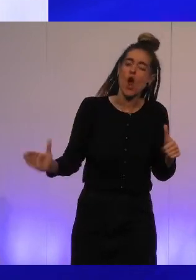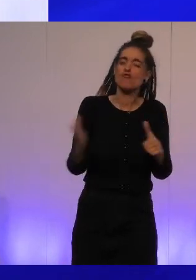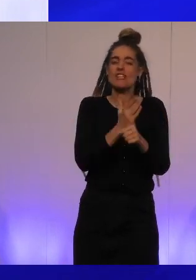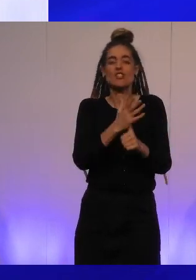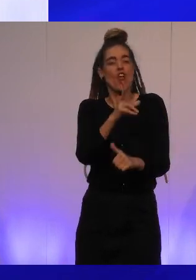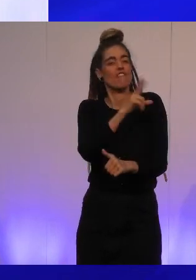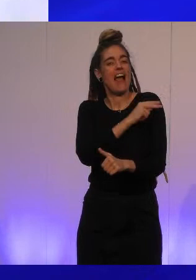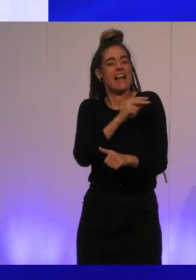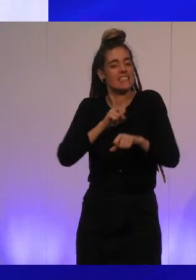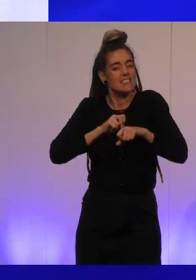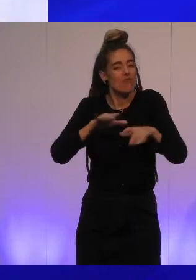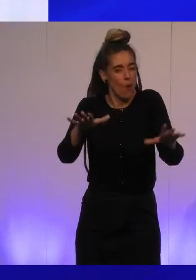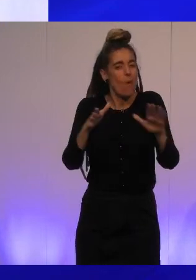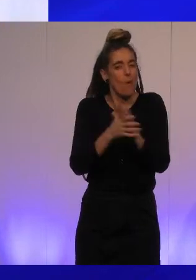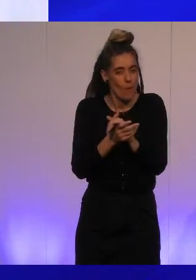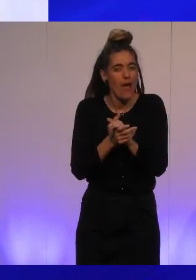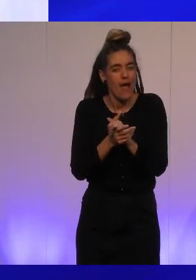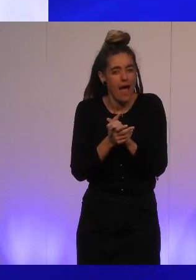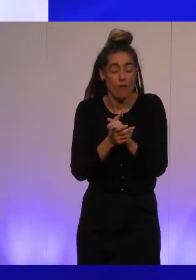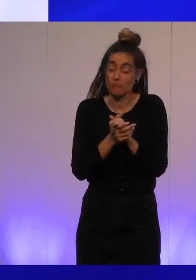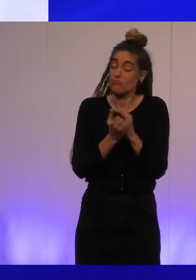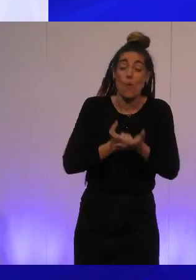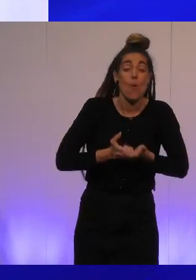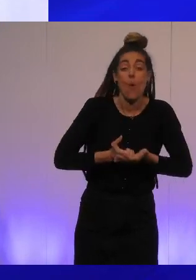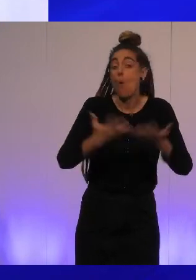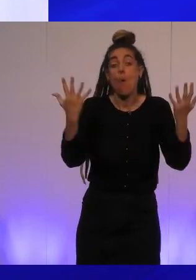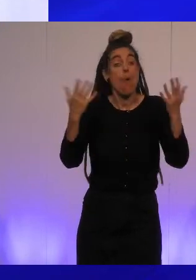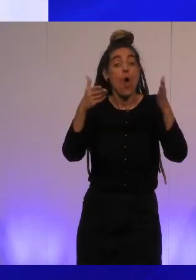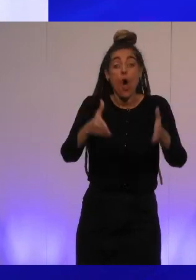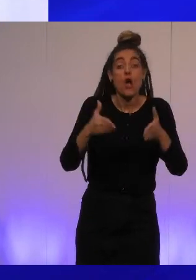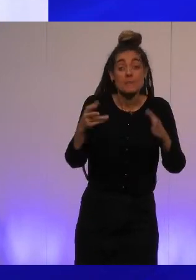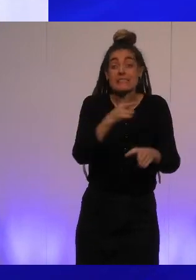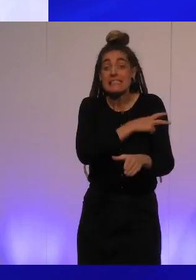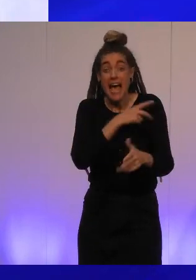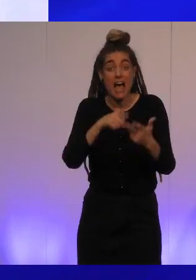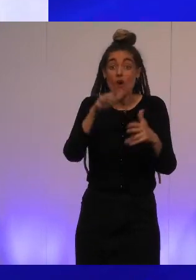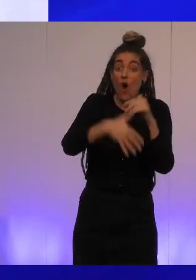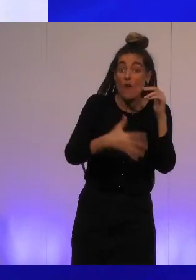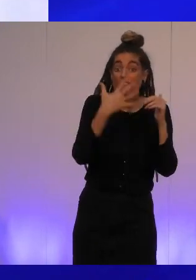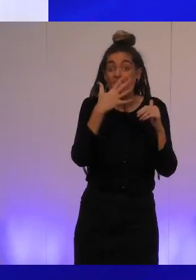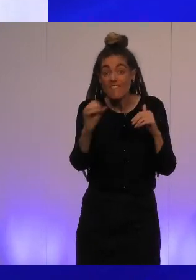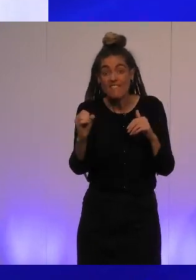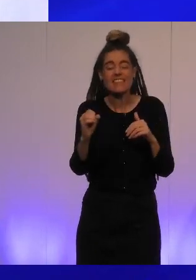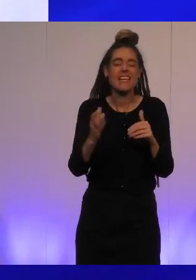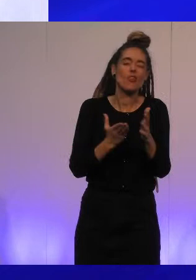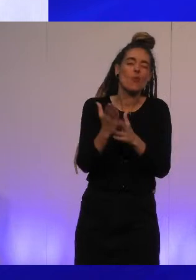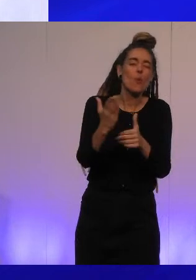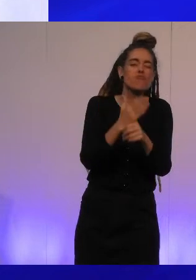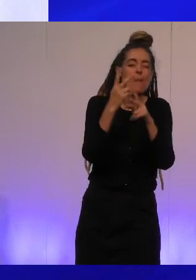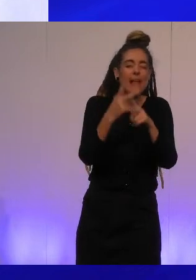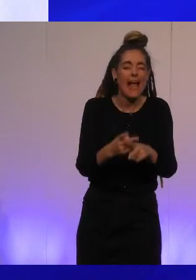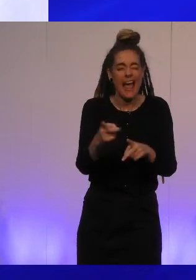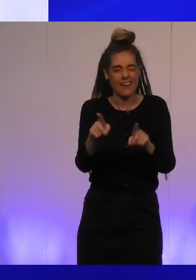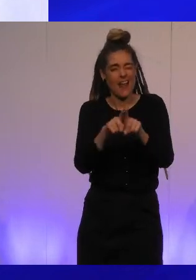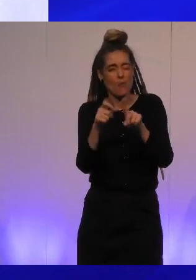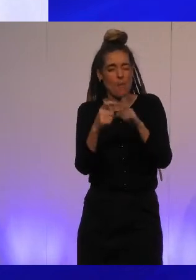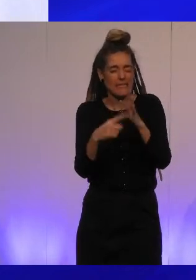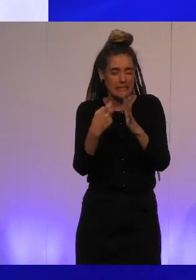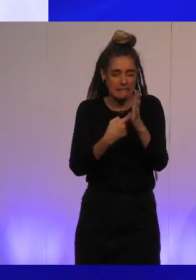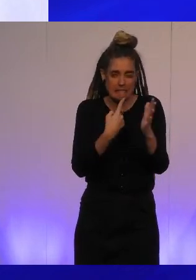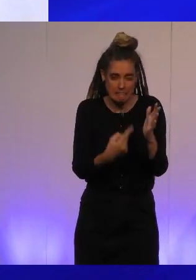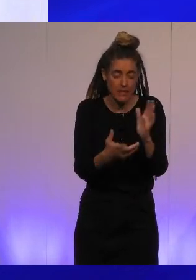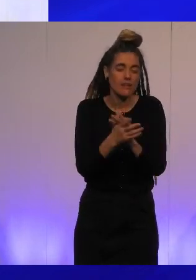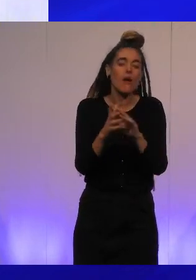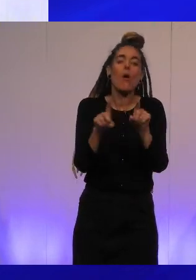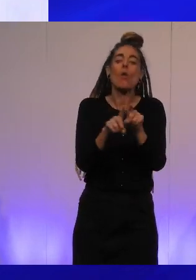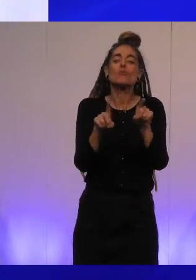rollout. So all hospital staff, the over 50s through primary care, as you heard Peter talking, and at the same time